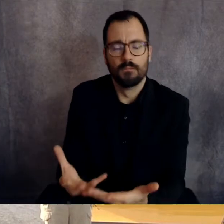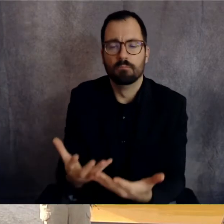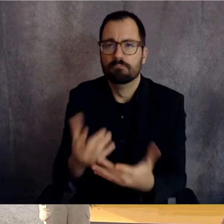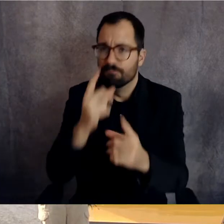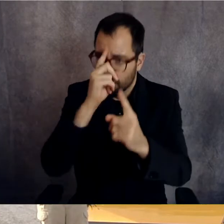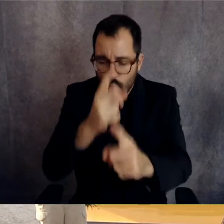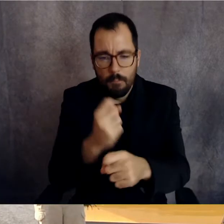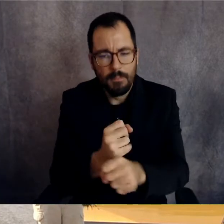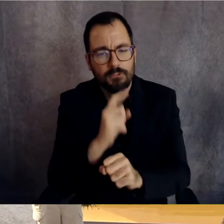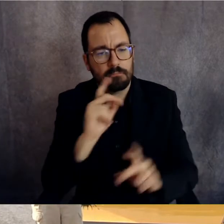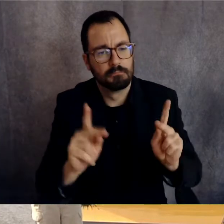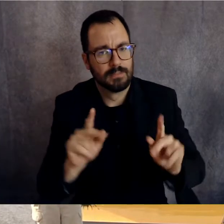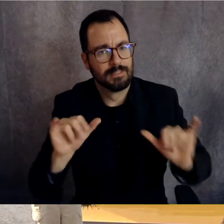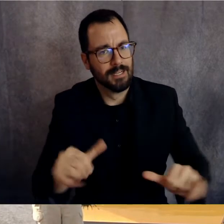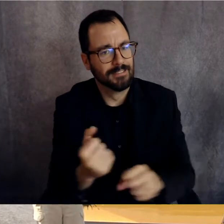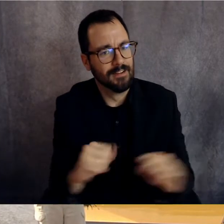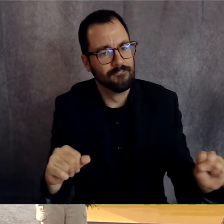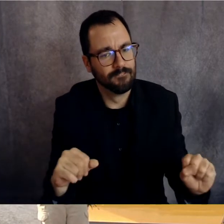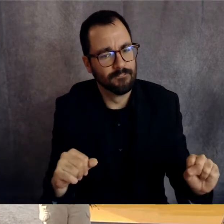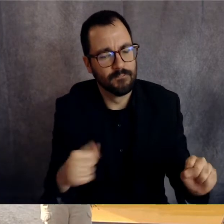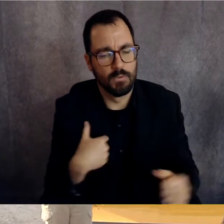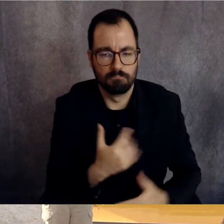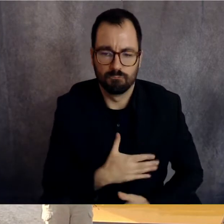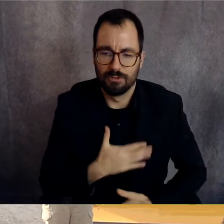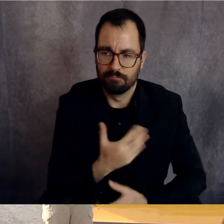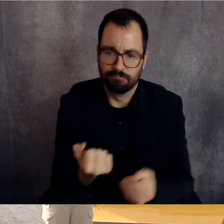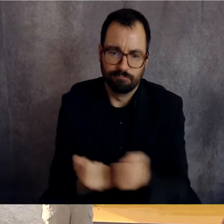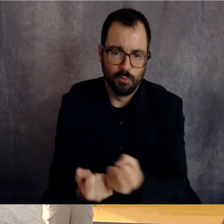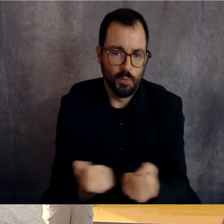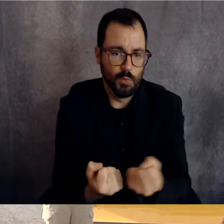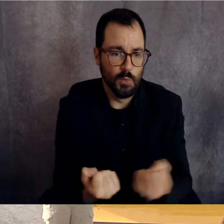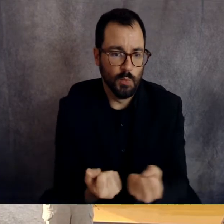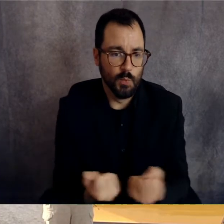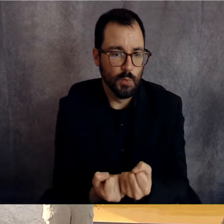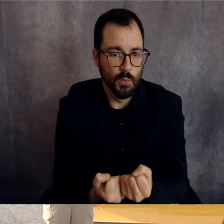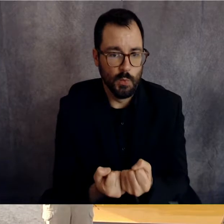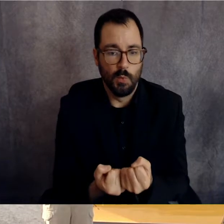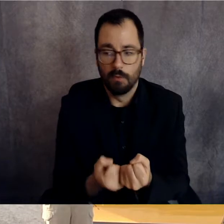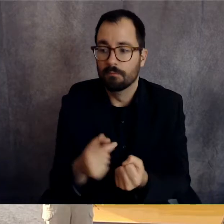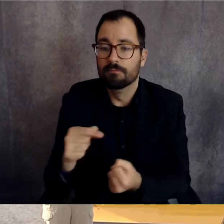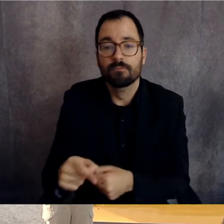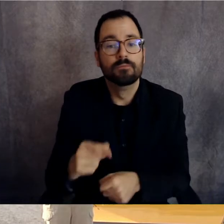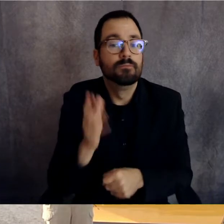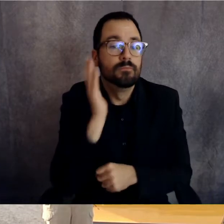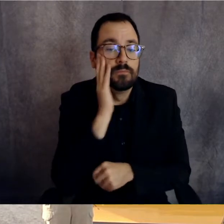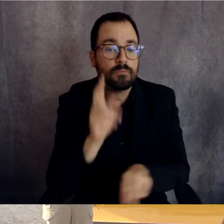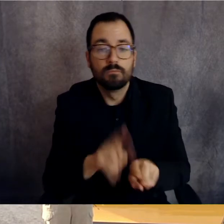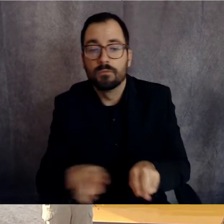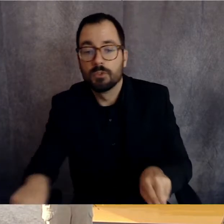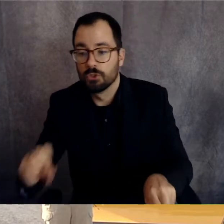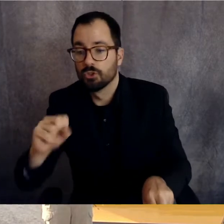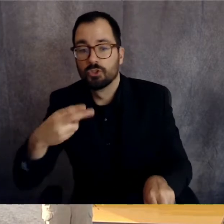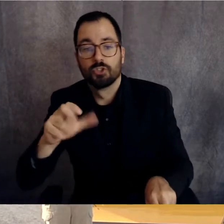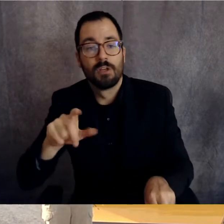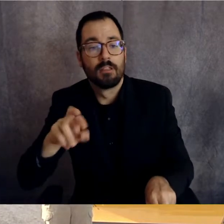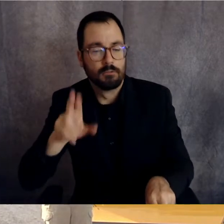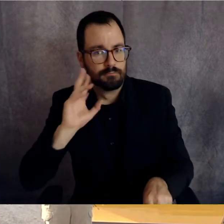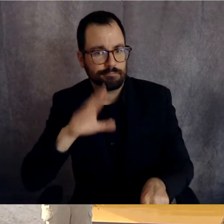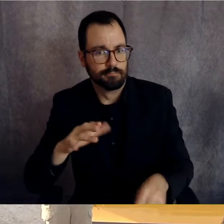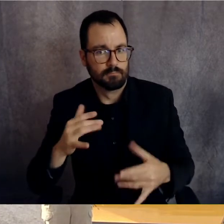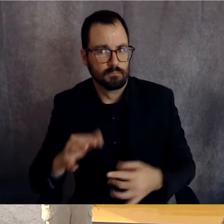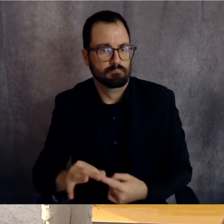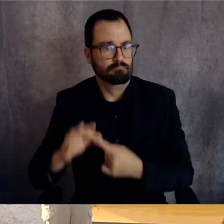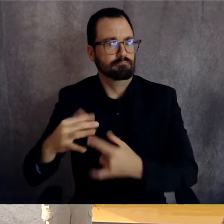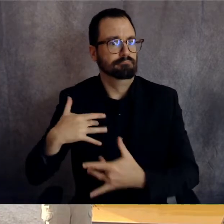safe. So I appreciate the support there. Shelters are a special concern, obviously, during